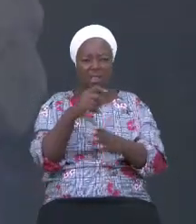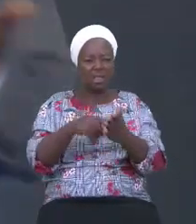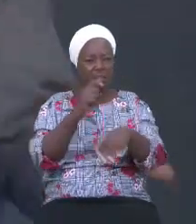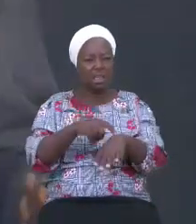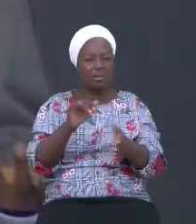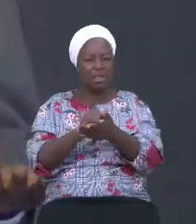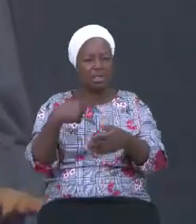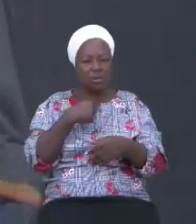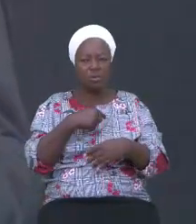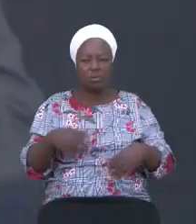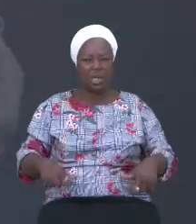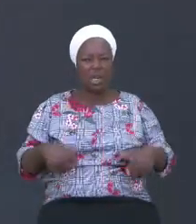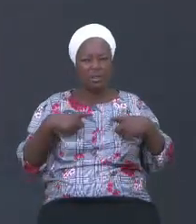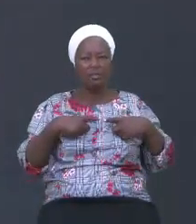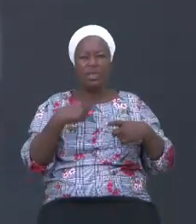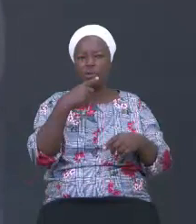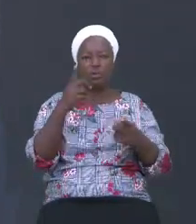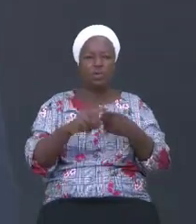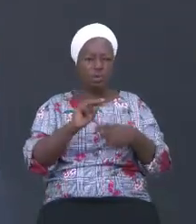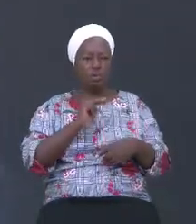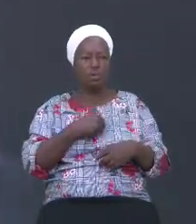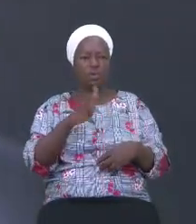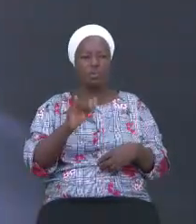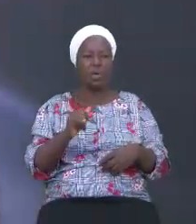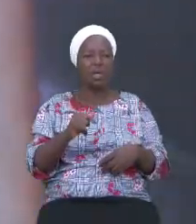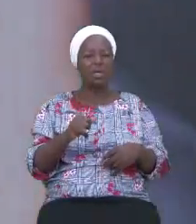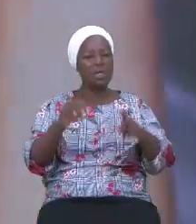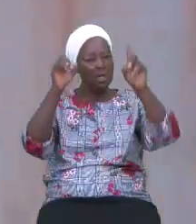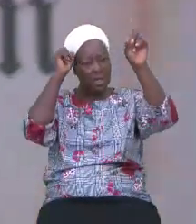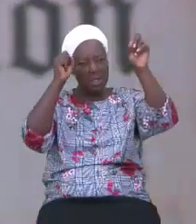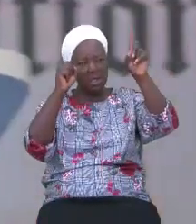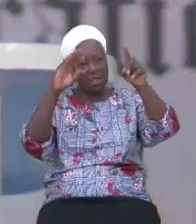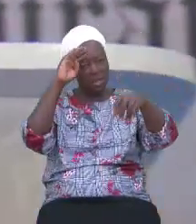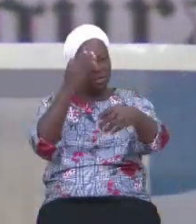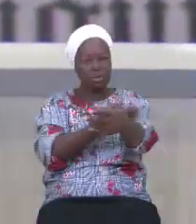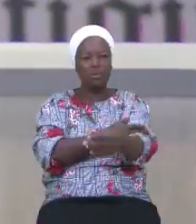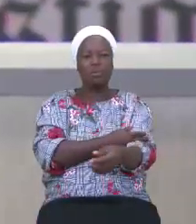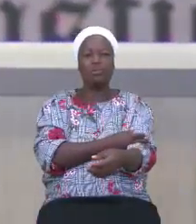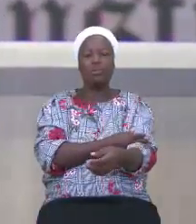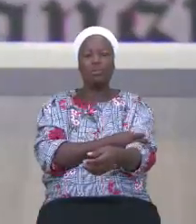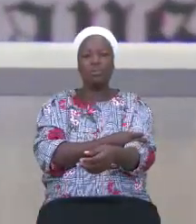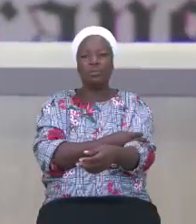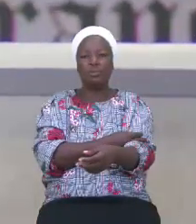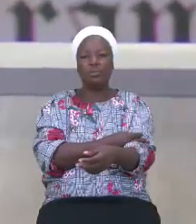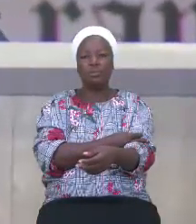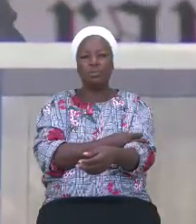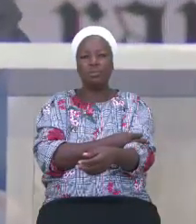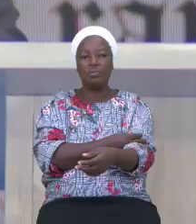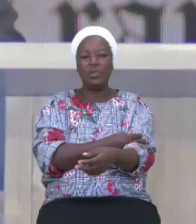live, spoken unto us by his son. He